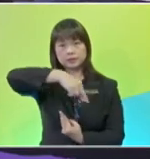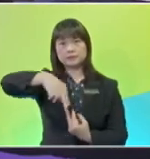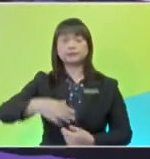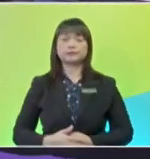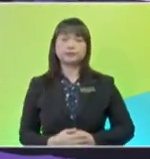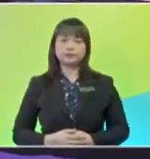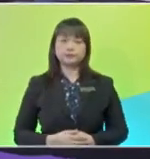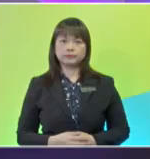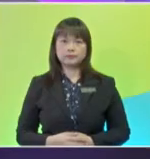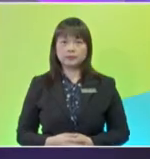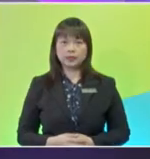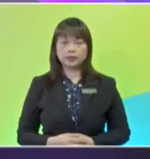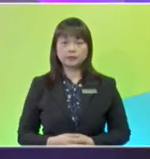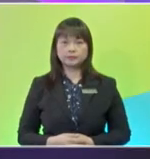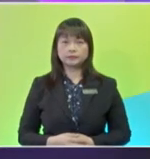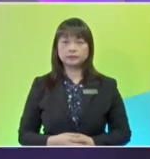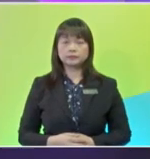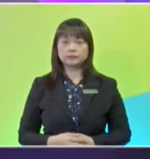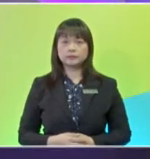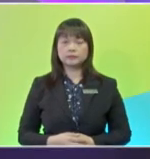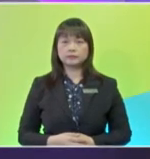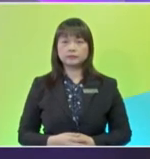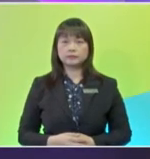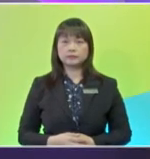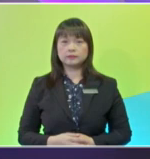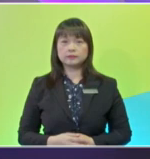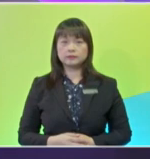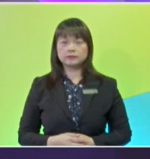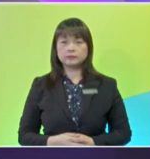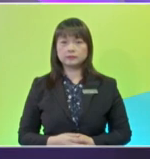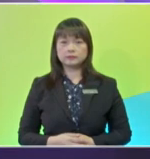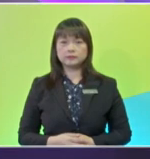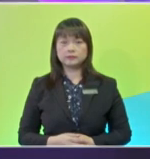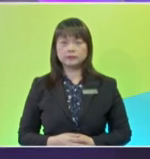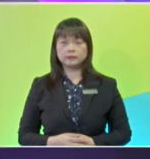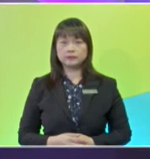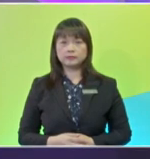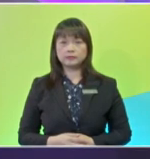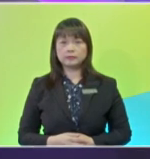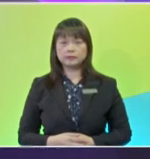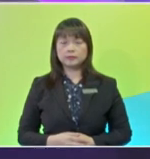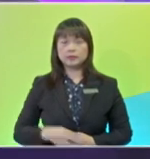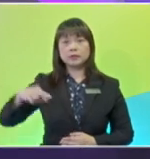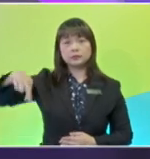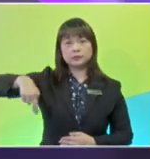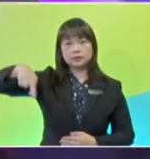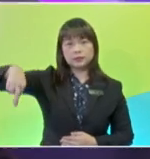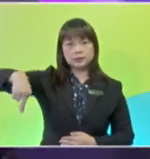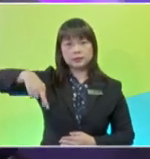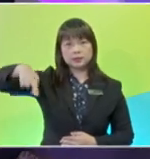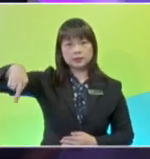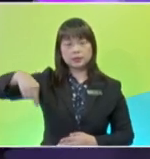Rotation and revolution. Okay, so how rotation happens, how revolution happens again? Rotation, it's like this. You're going to